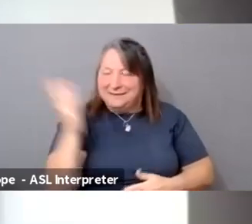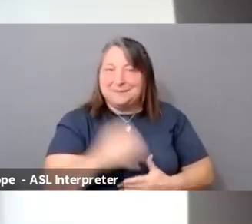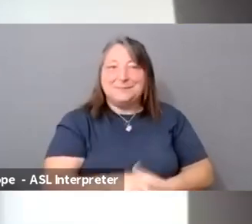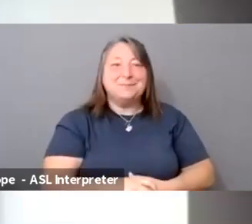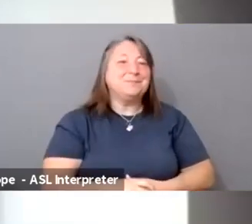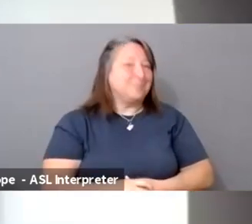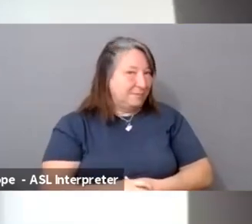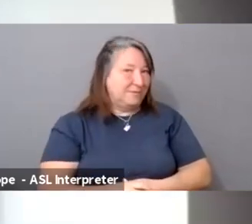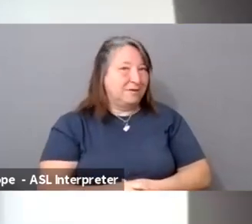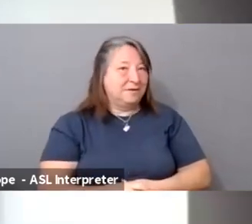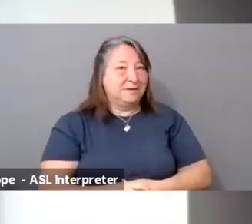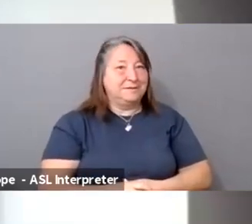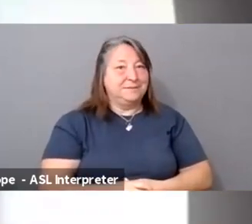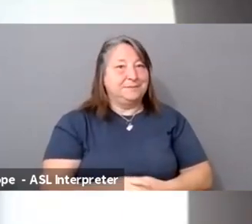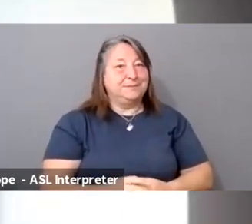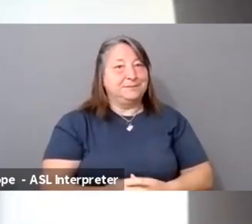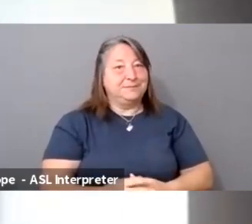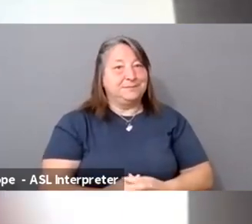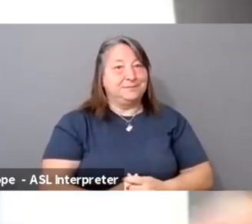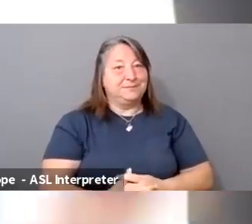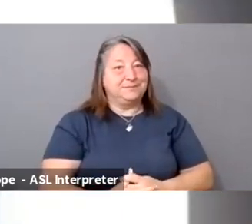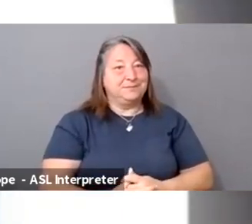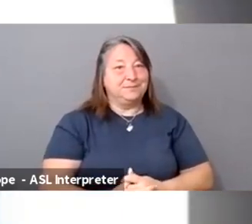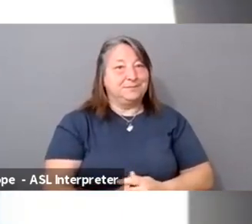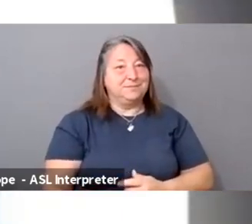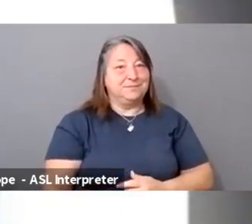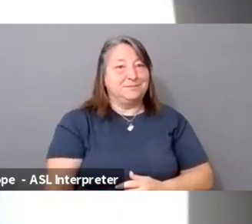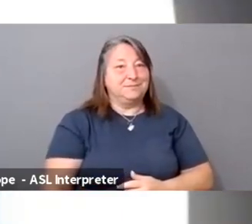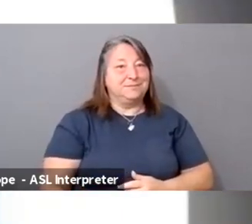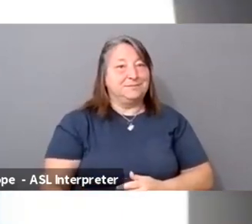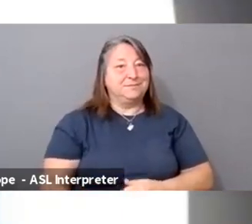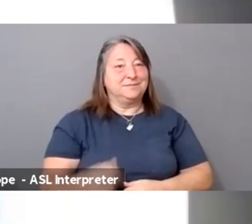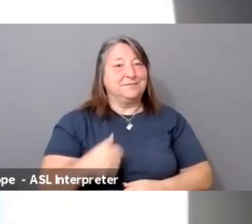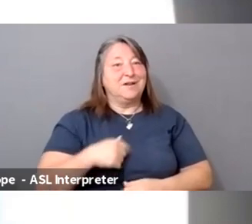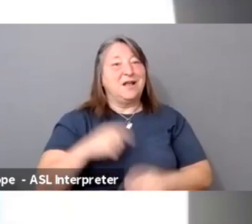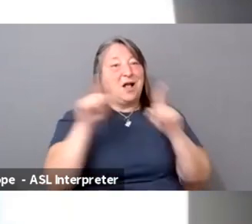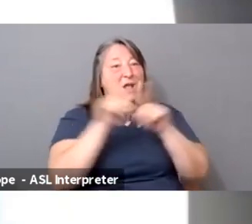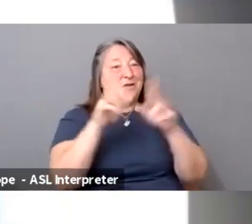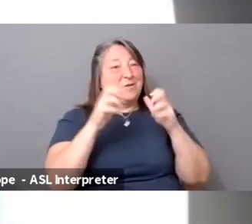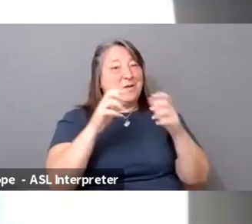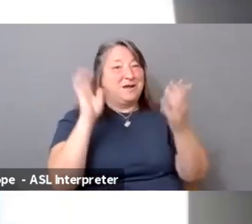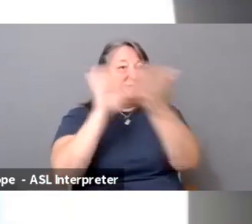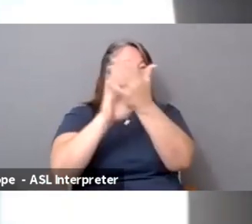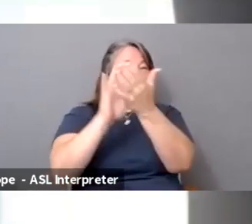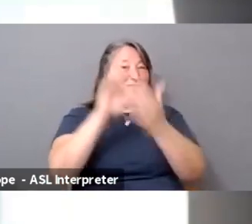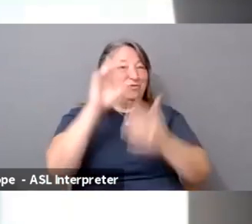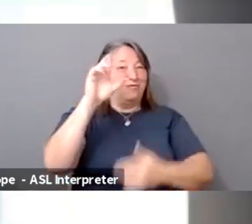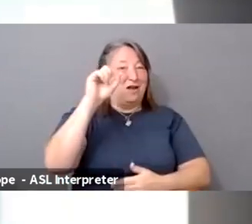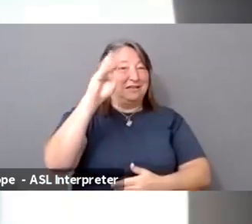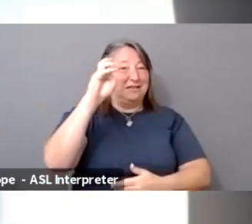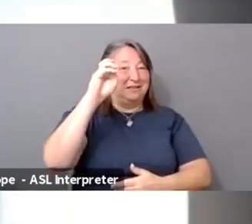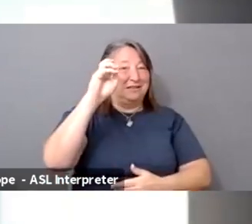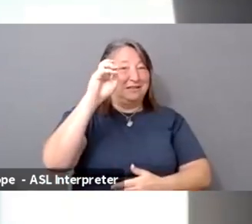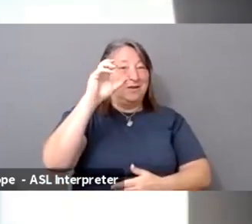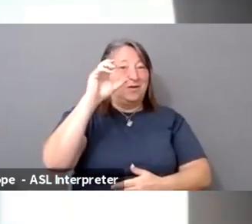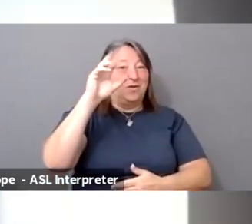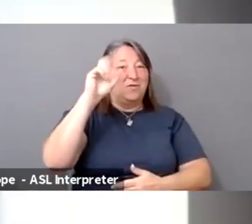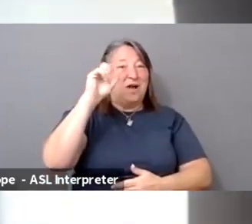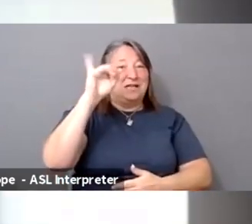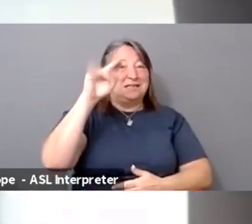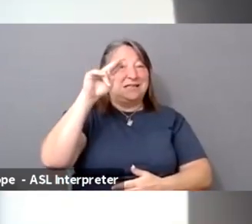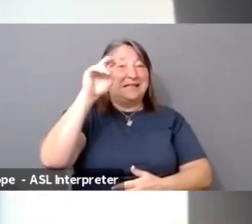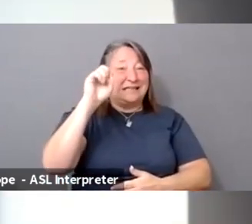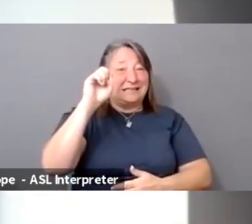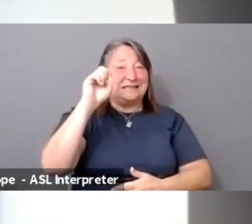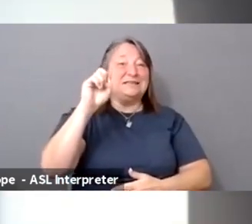Yeah, so I also want to, you know, shout out to Rosalind because, you know, Mulan and Joy Luck Club were